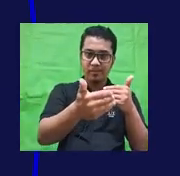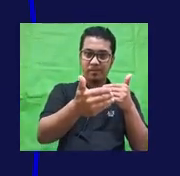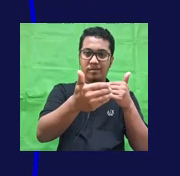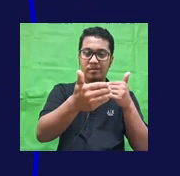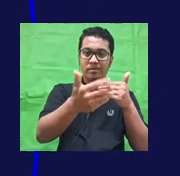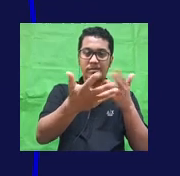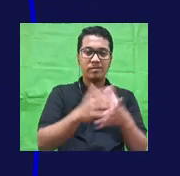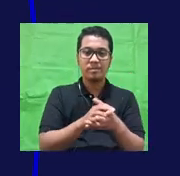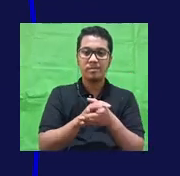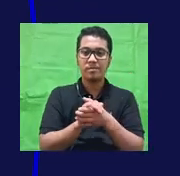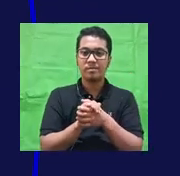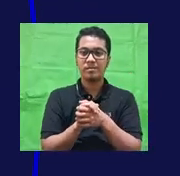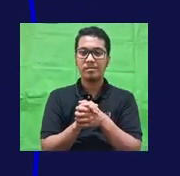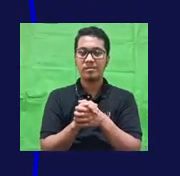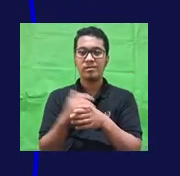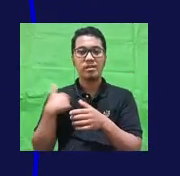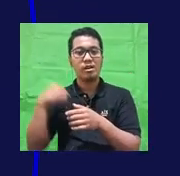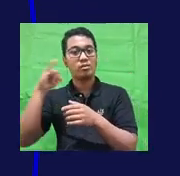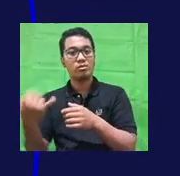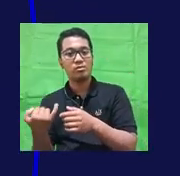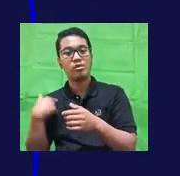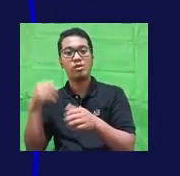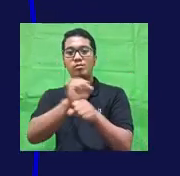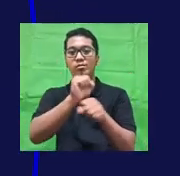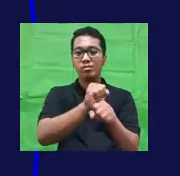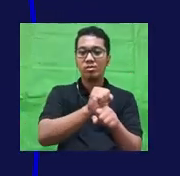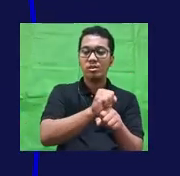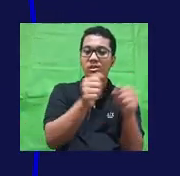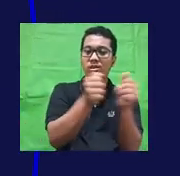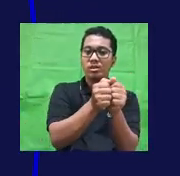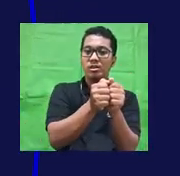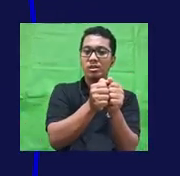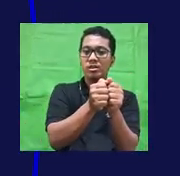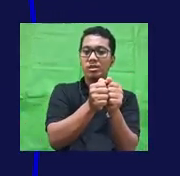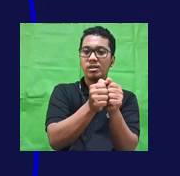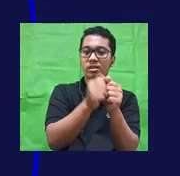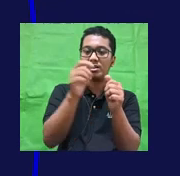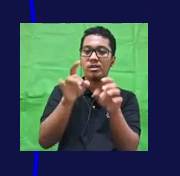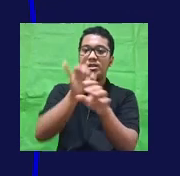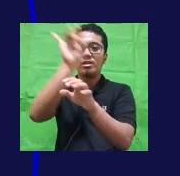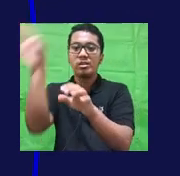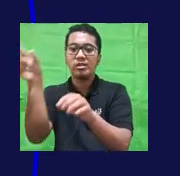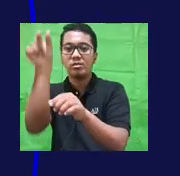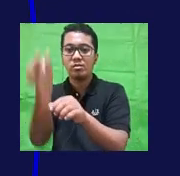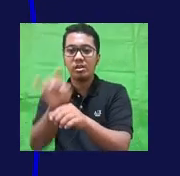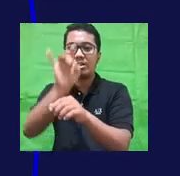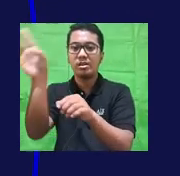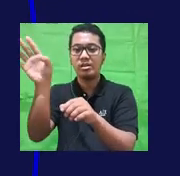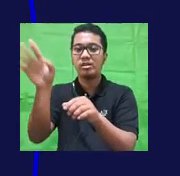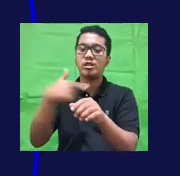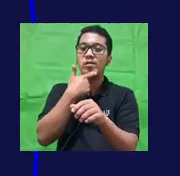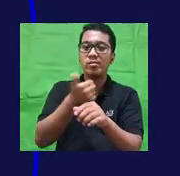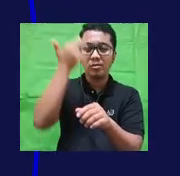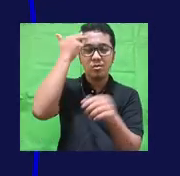it, I also work with these beings that are other than humans. And I also thought it was very important to bring this presence of